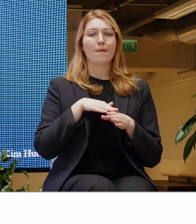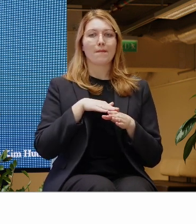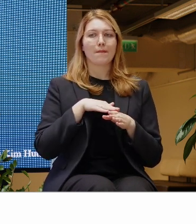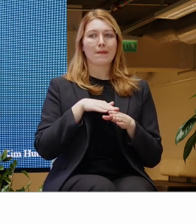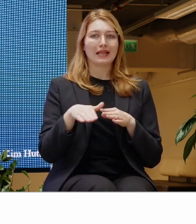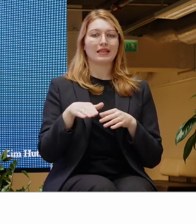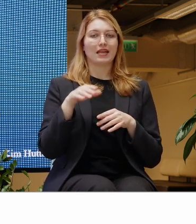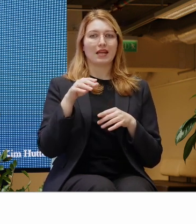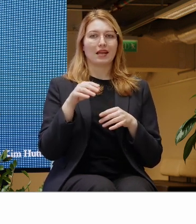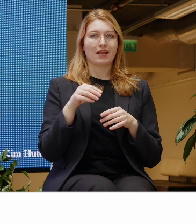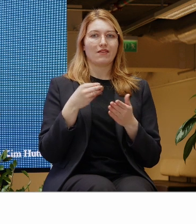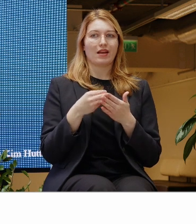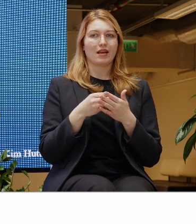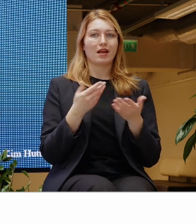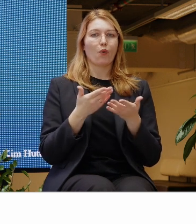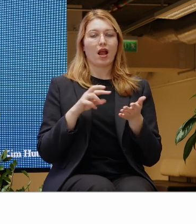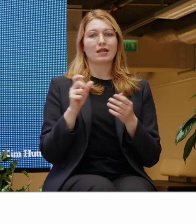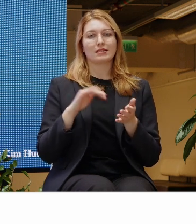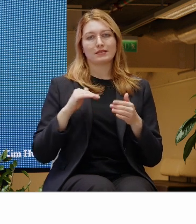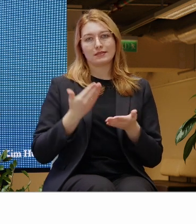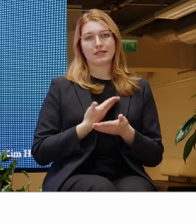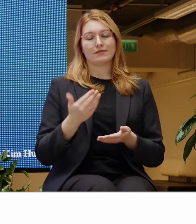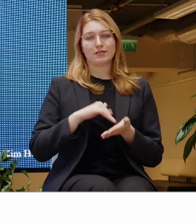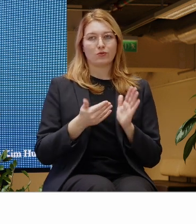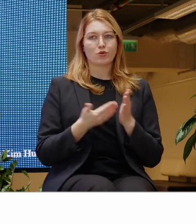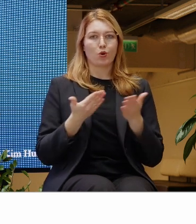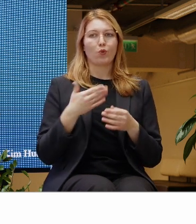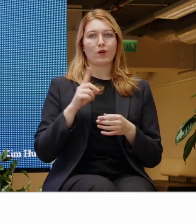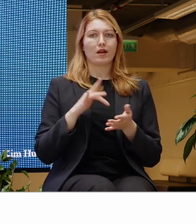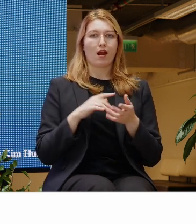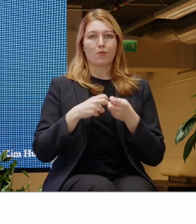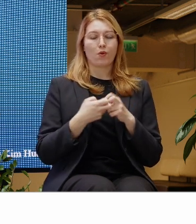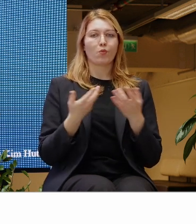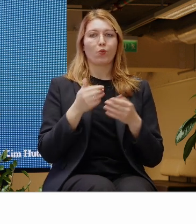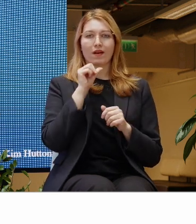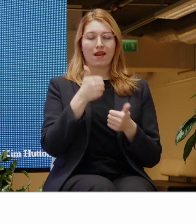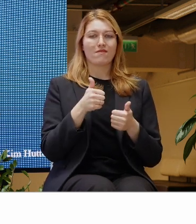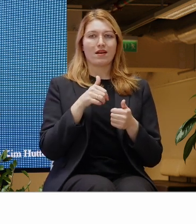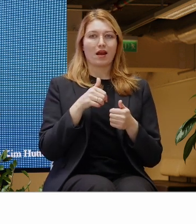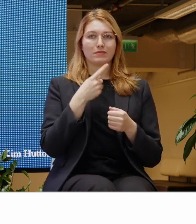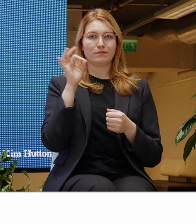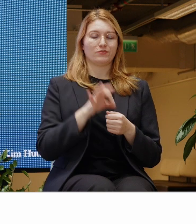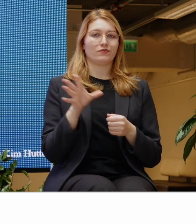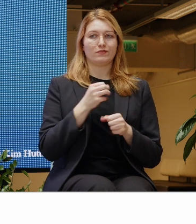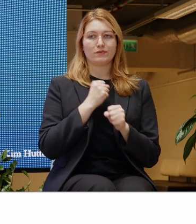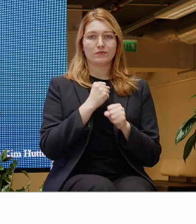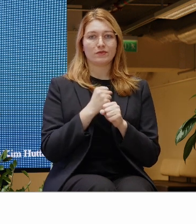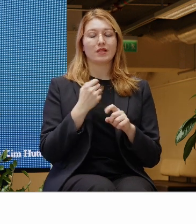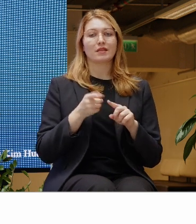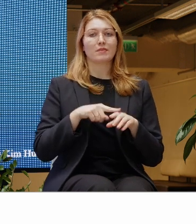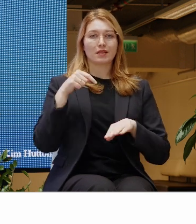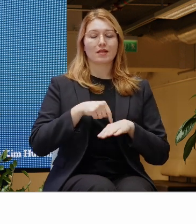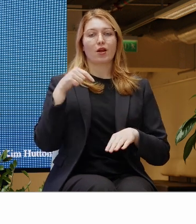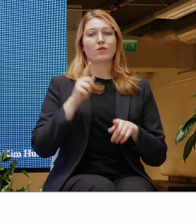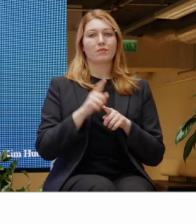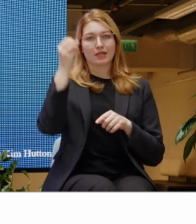doing something, and we then notice, but we sometimes only notice when it affects us. And that's what I think the empathy and